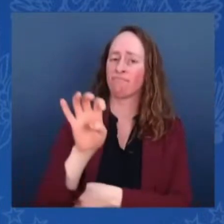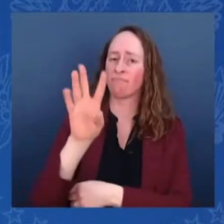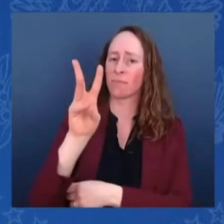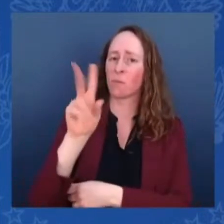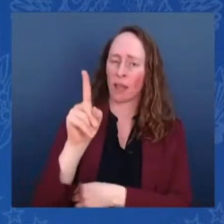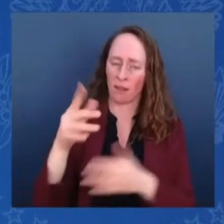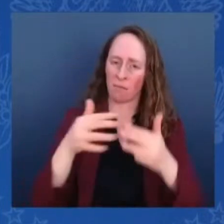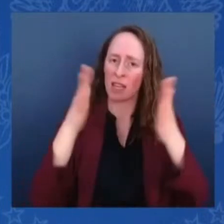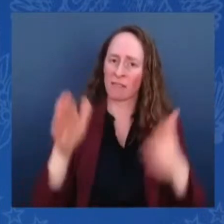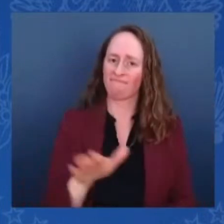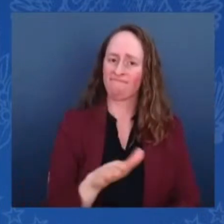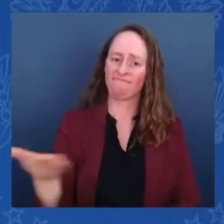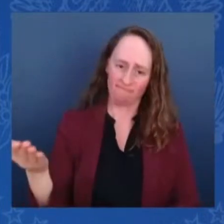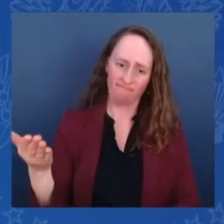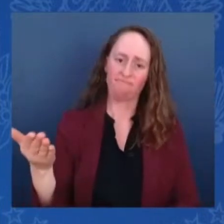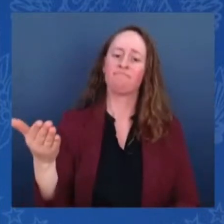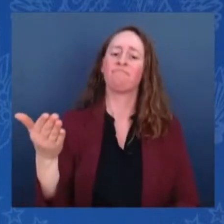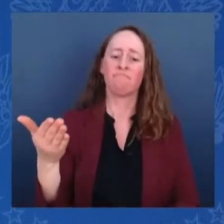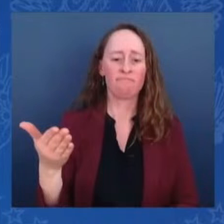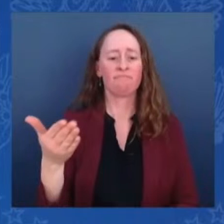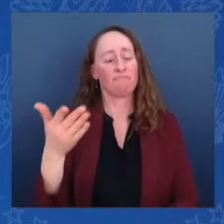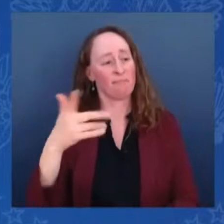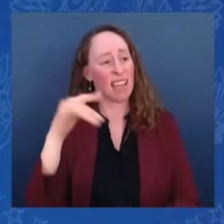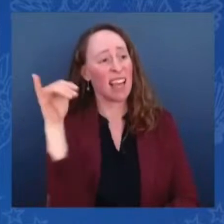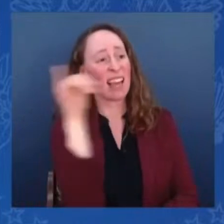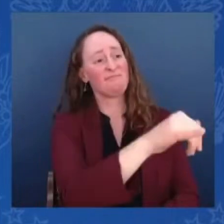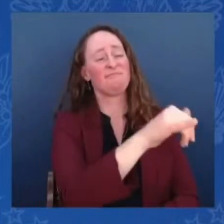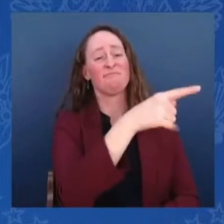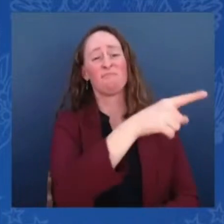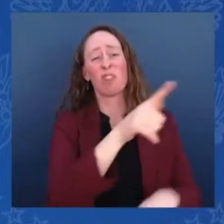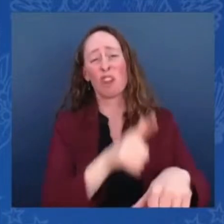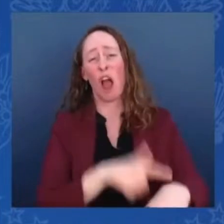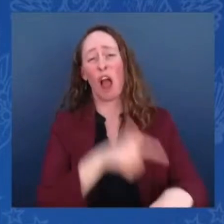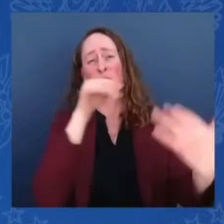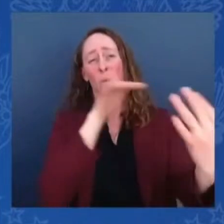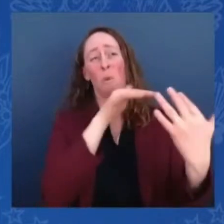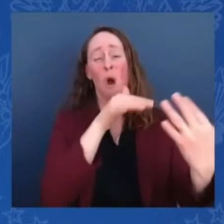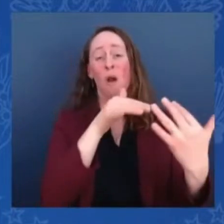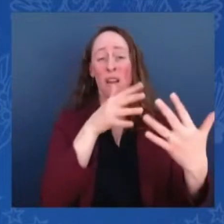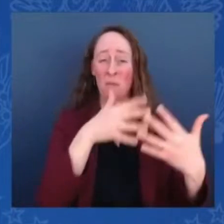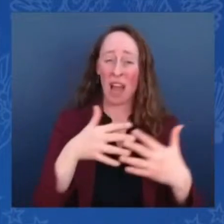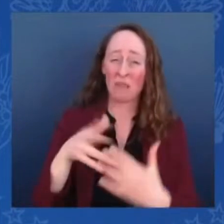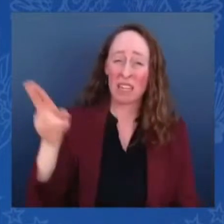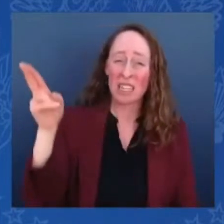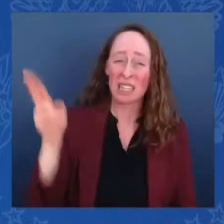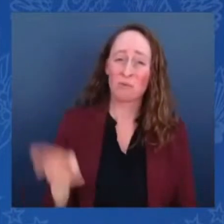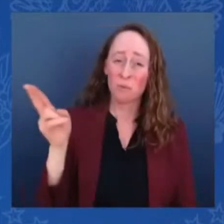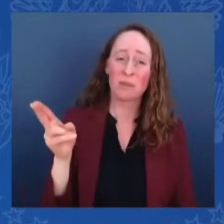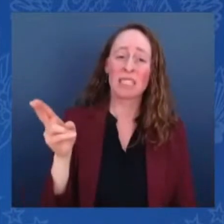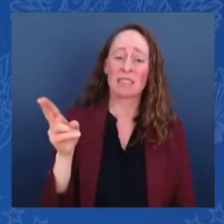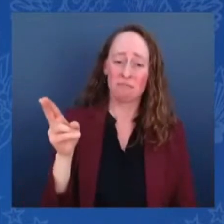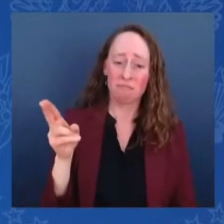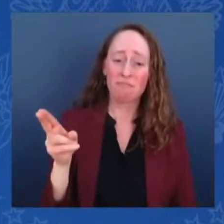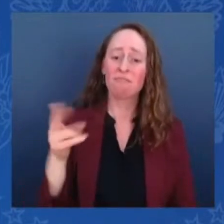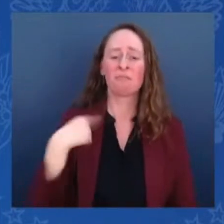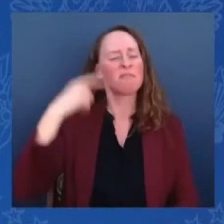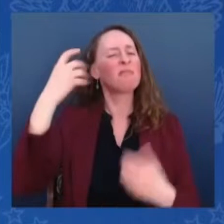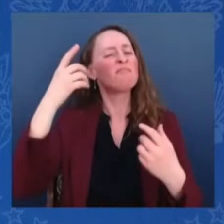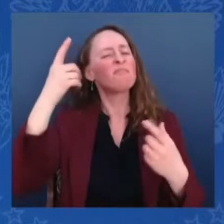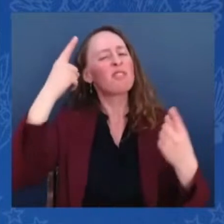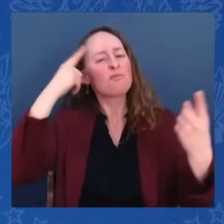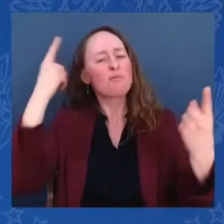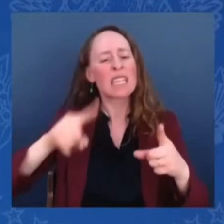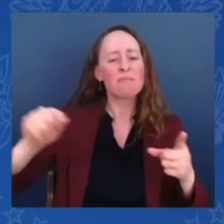the longest war in American history. And I grieve those brave service members whose lives were lost during the withdrawal. We